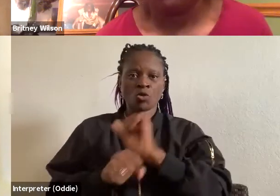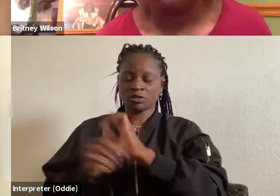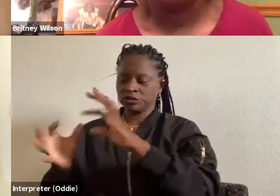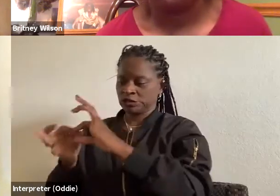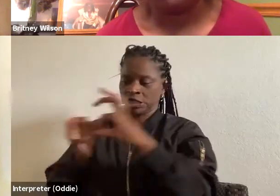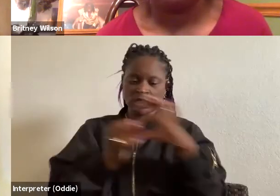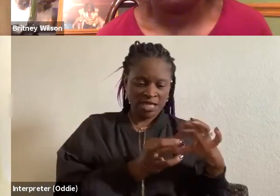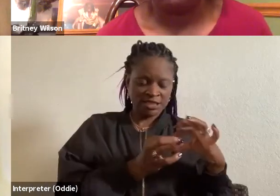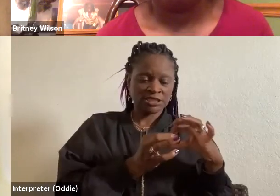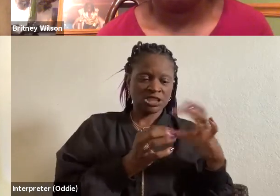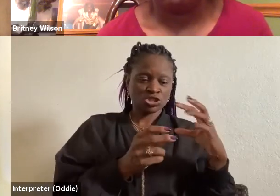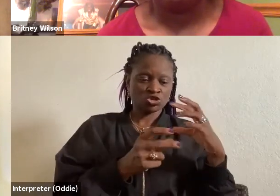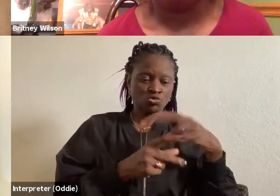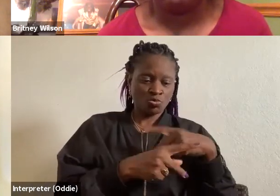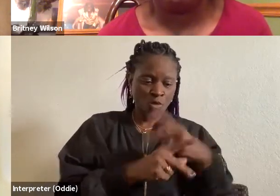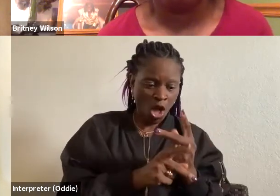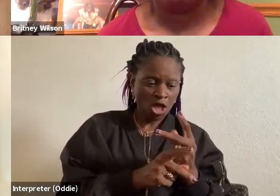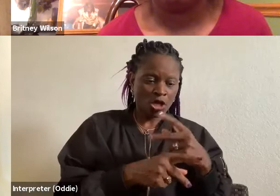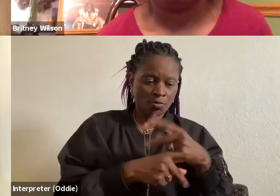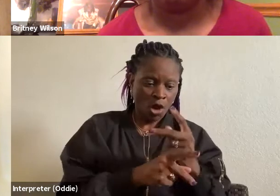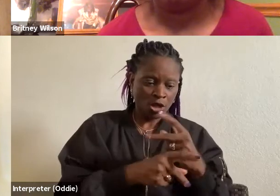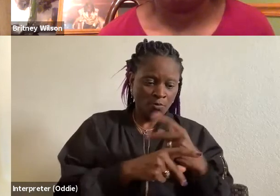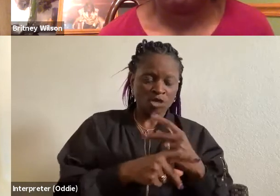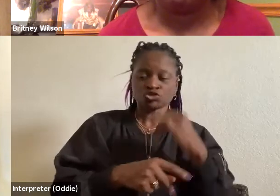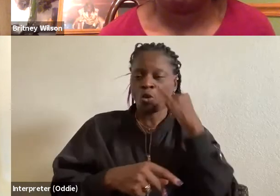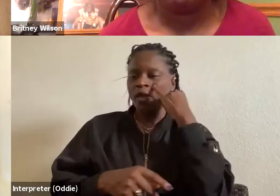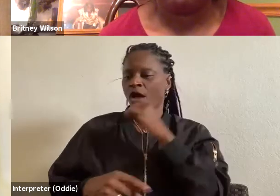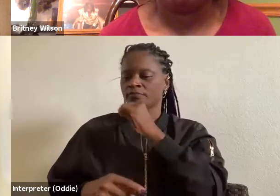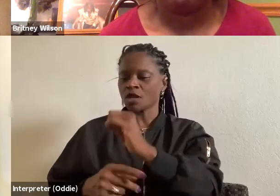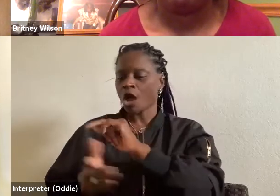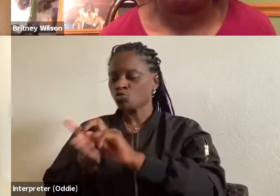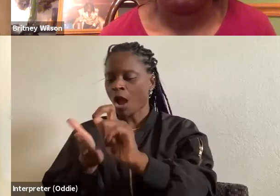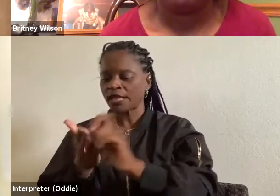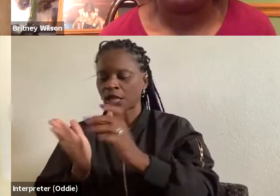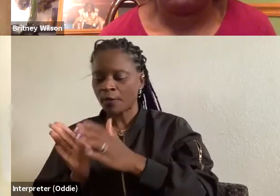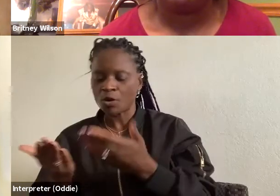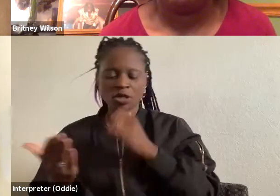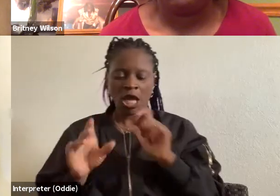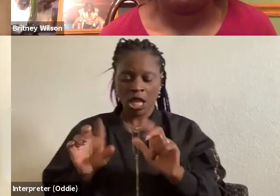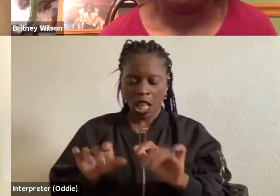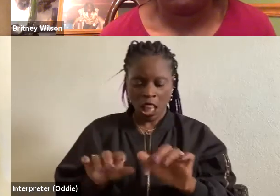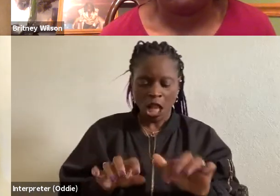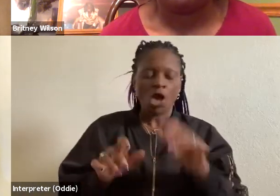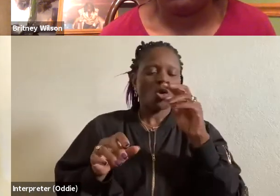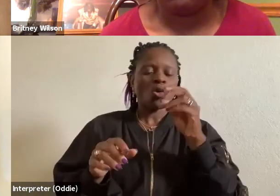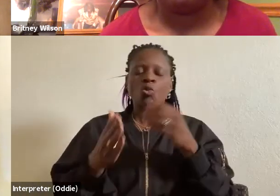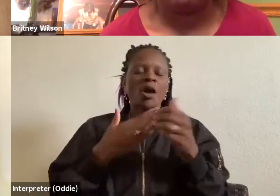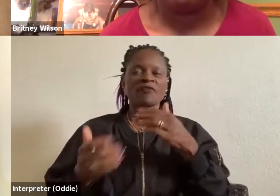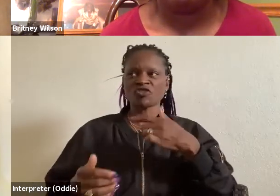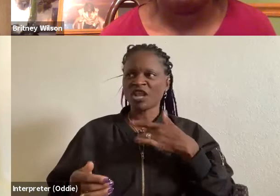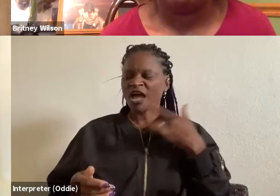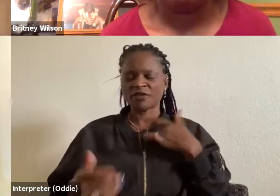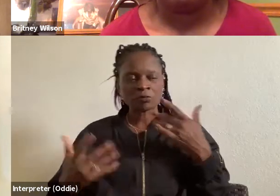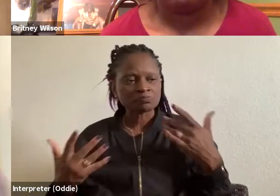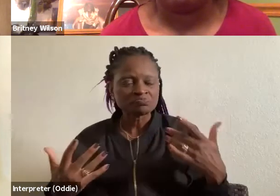not writing an essay or working on another book or the screenplay, then I'm not doing something that needs to be done. And so